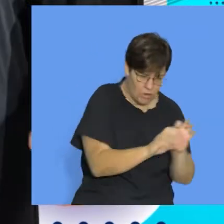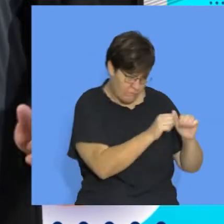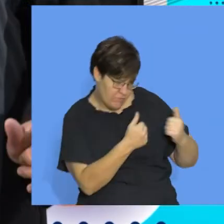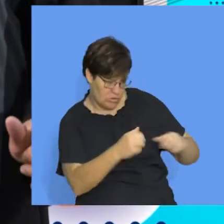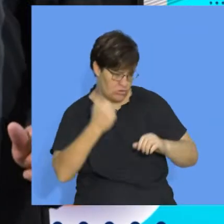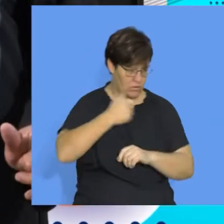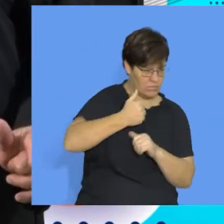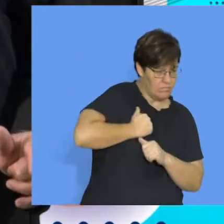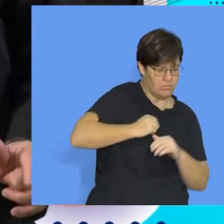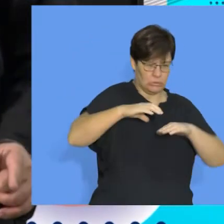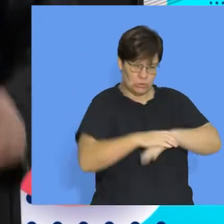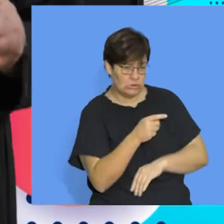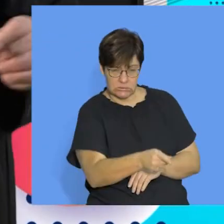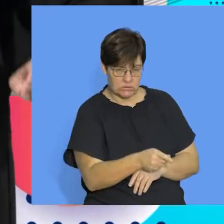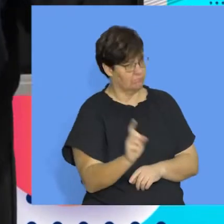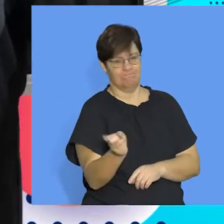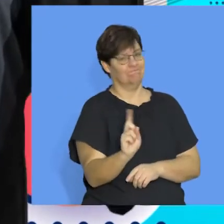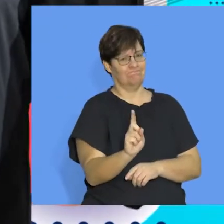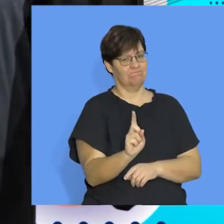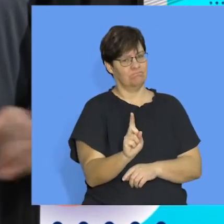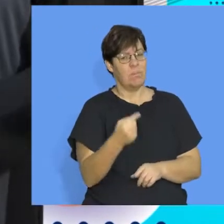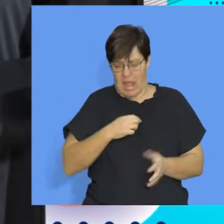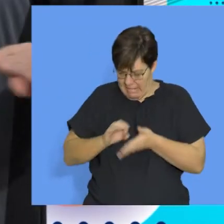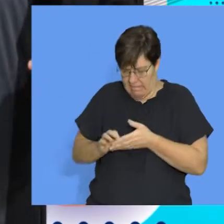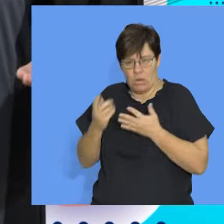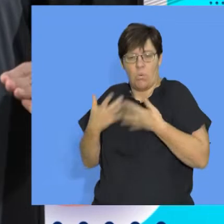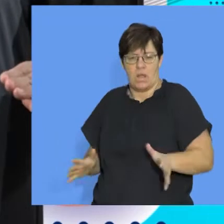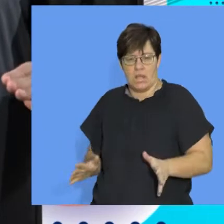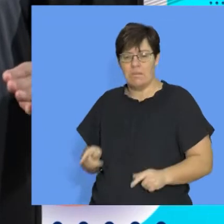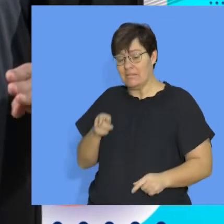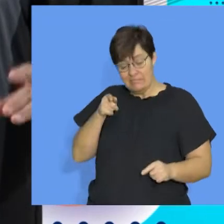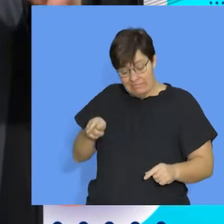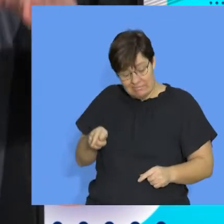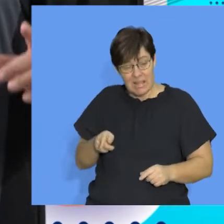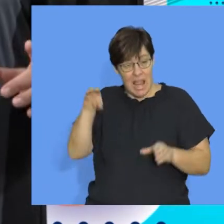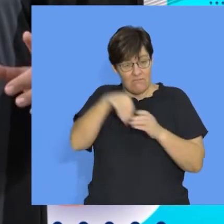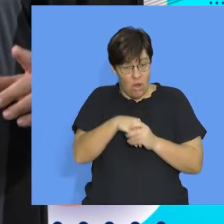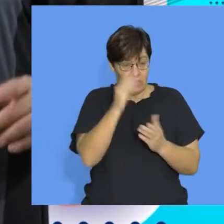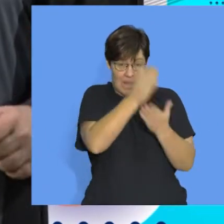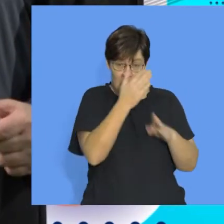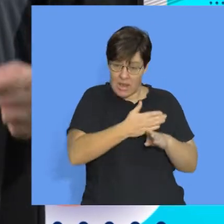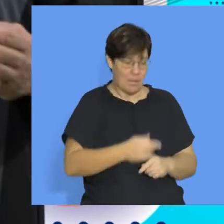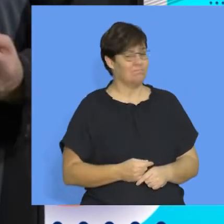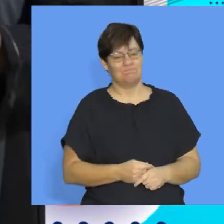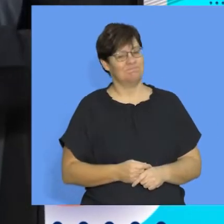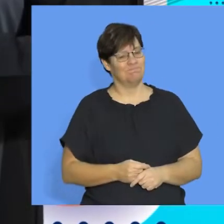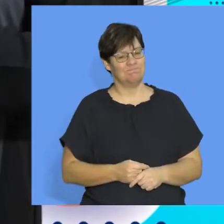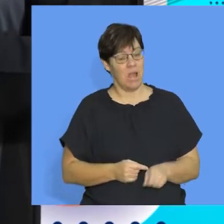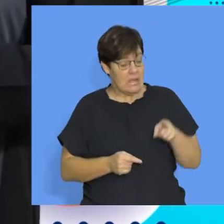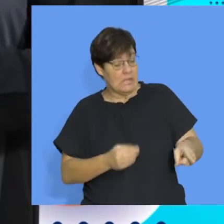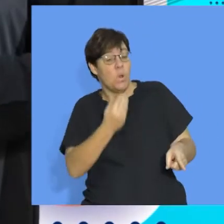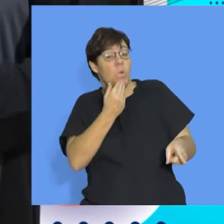So would their salary be part of direct labor? Definitely not. Only those people who are